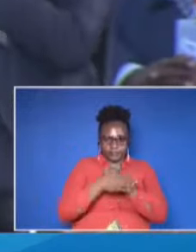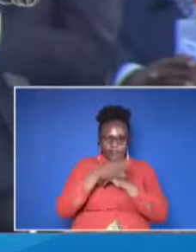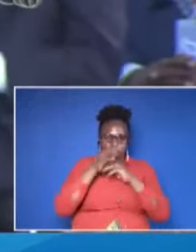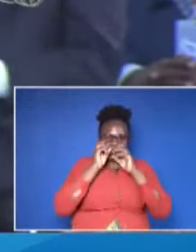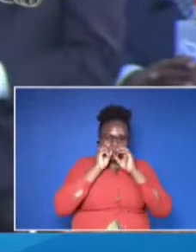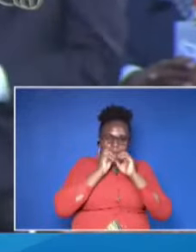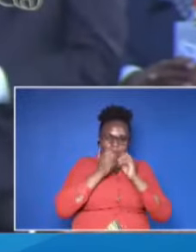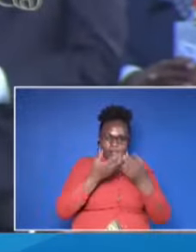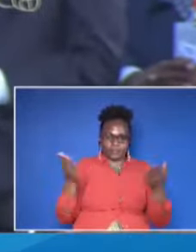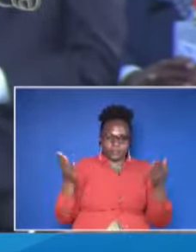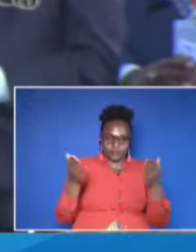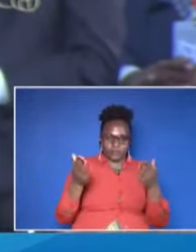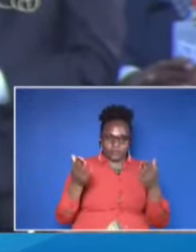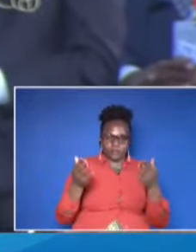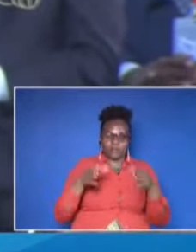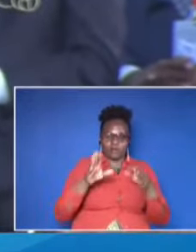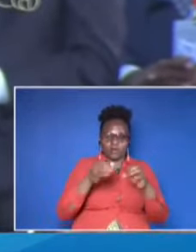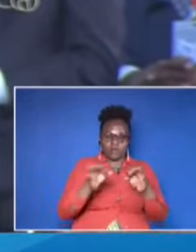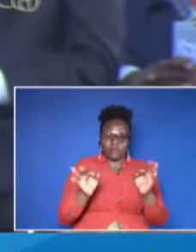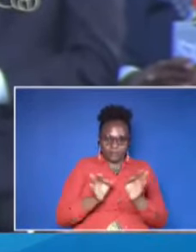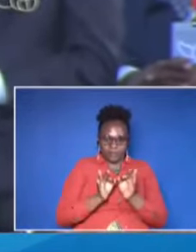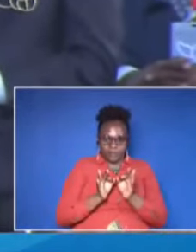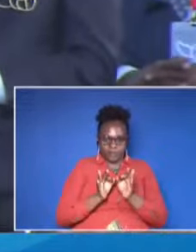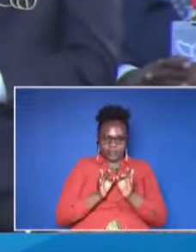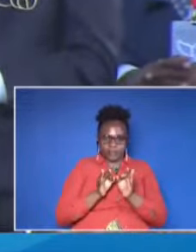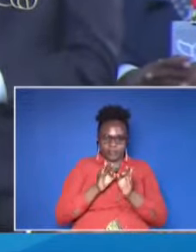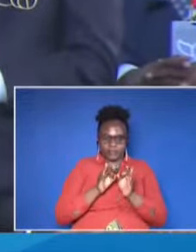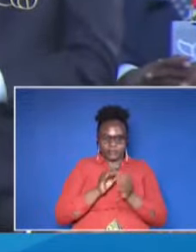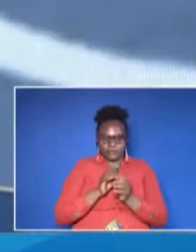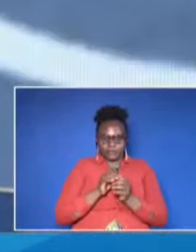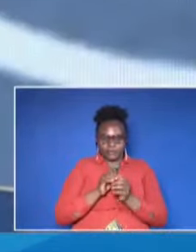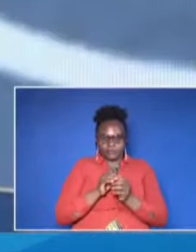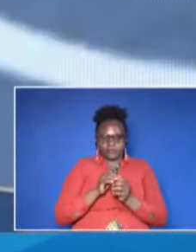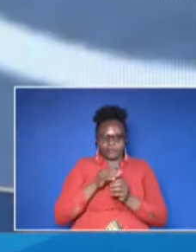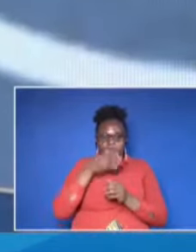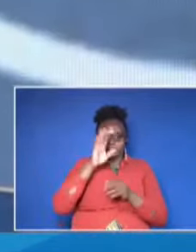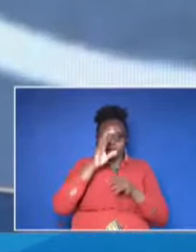God bless you God bless your family God bless your